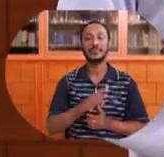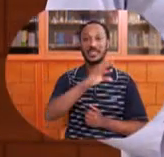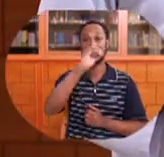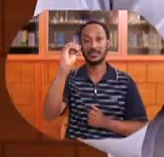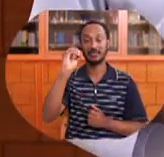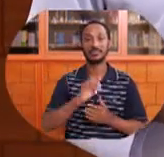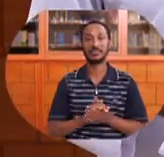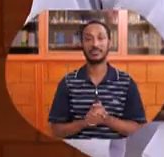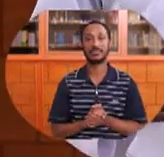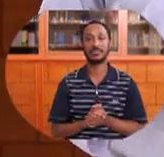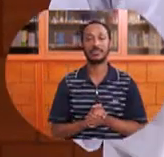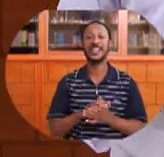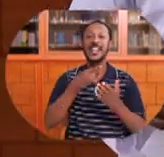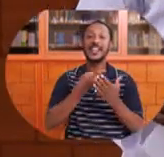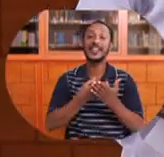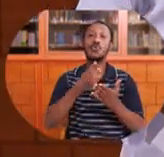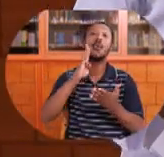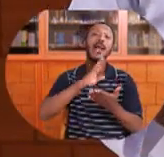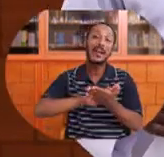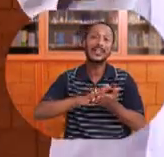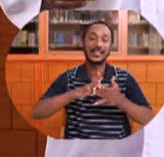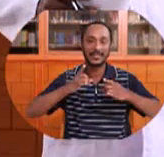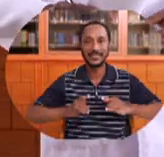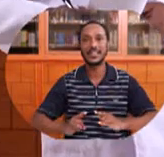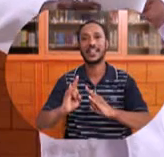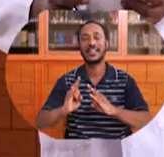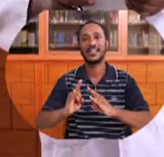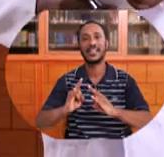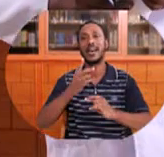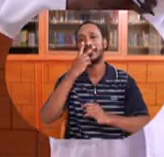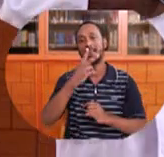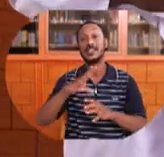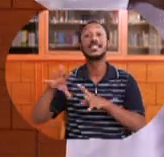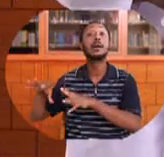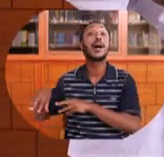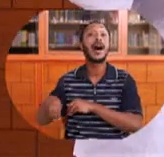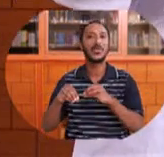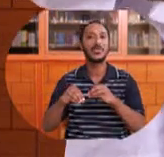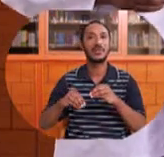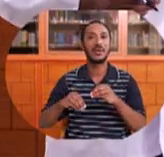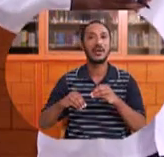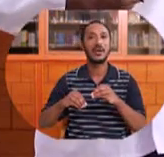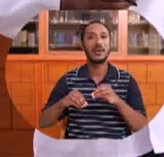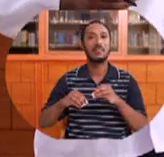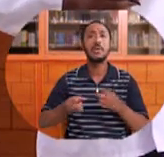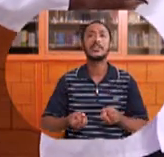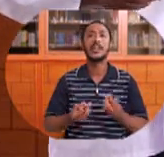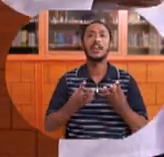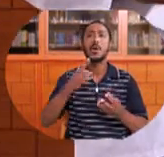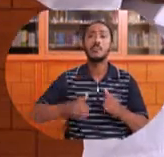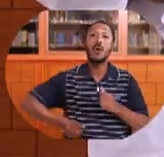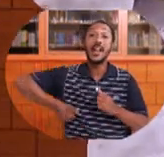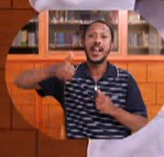and its treatment techniques. Students, in detail, you can read